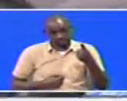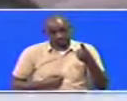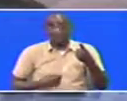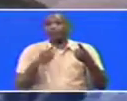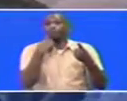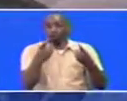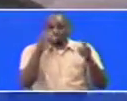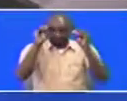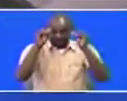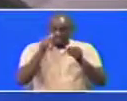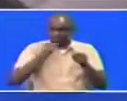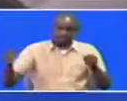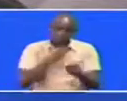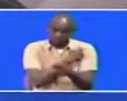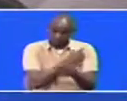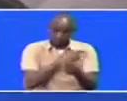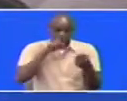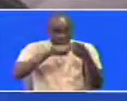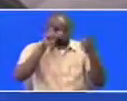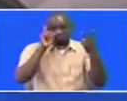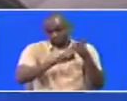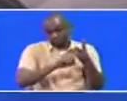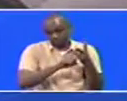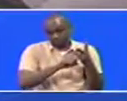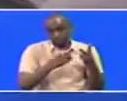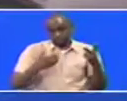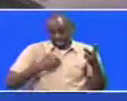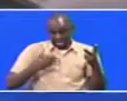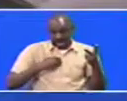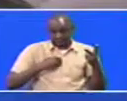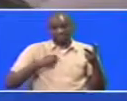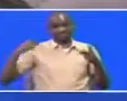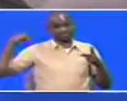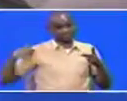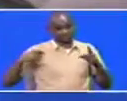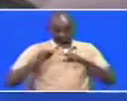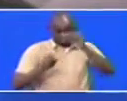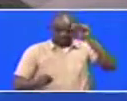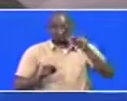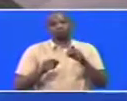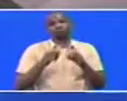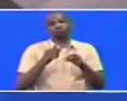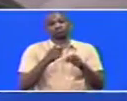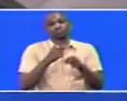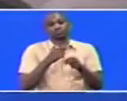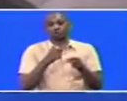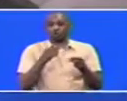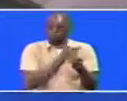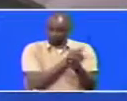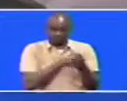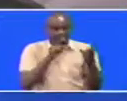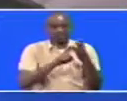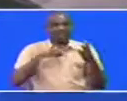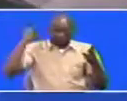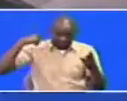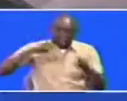Moi Teaching and Referral Hospital. We have Spinal Injury Hospital.